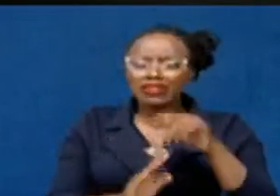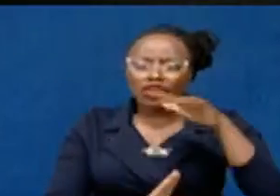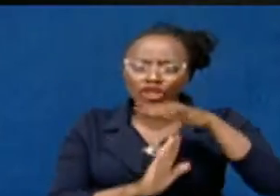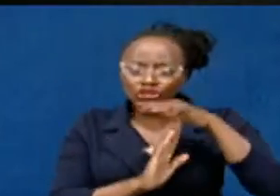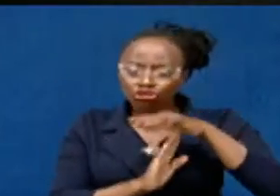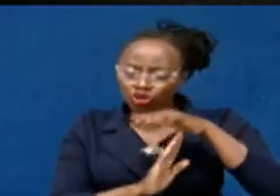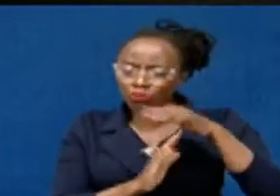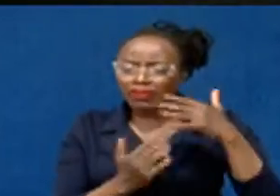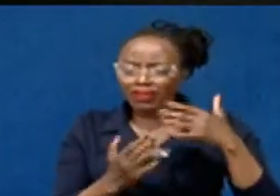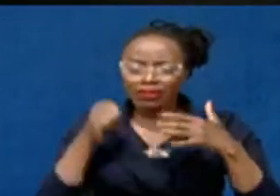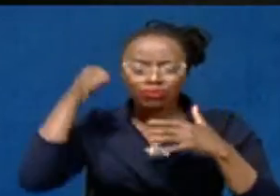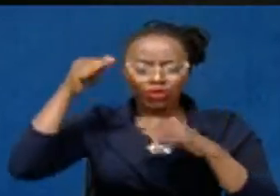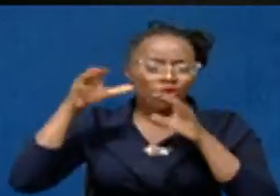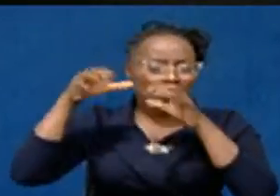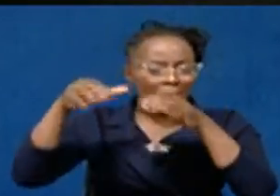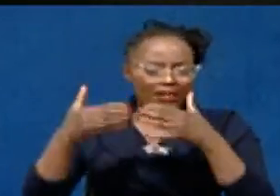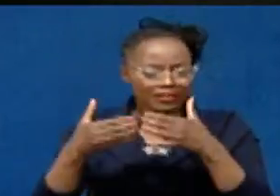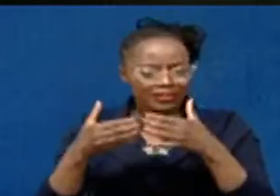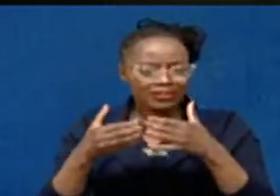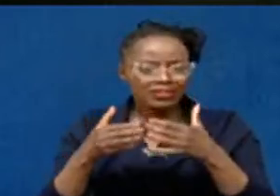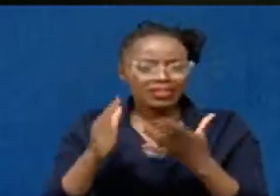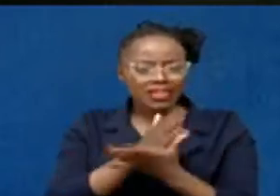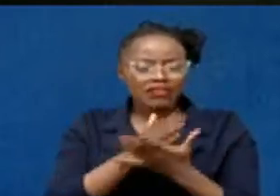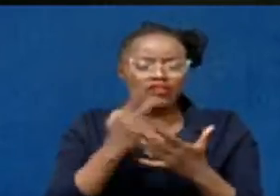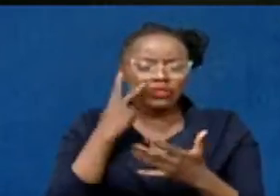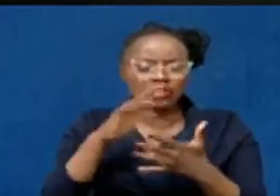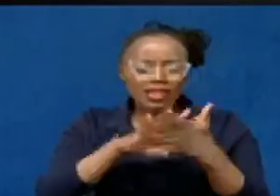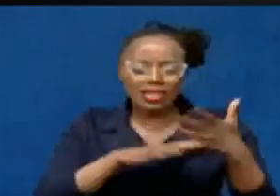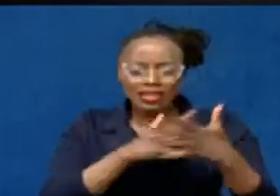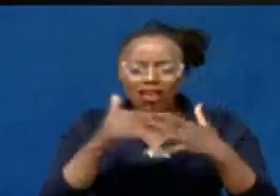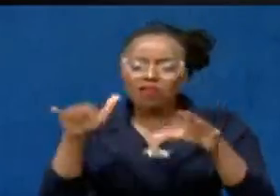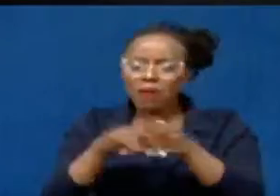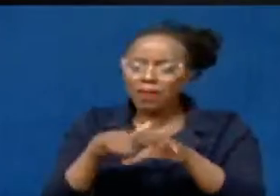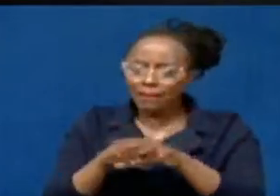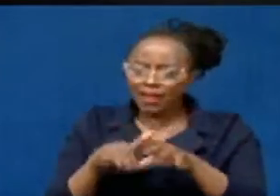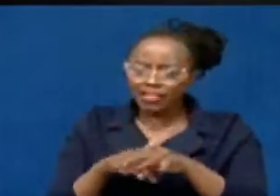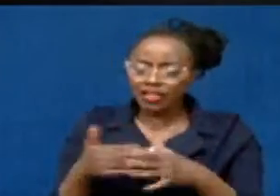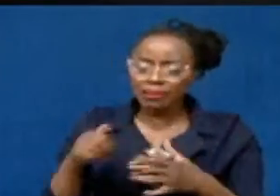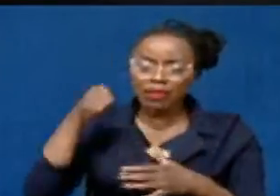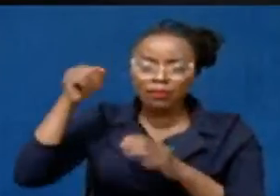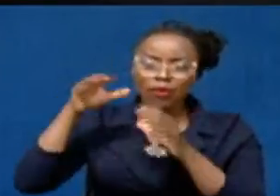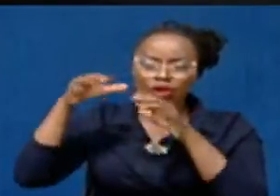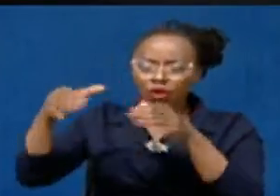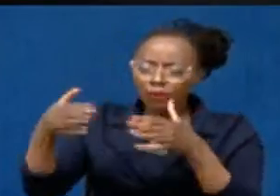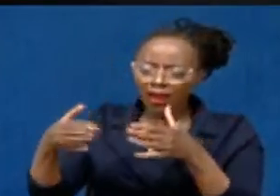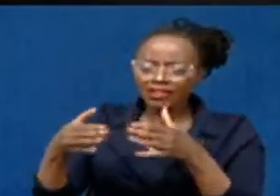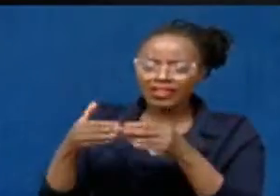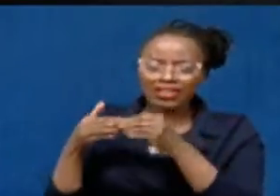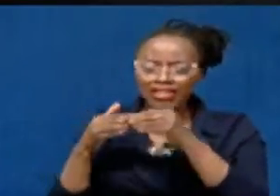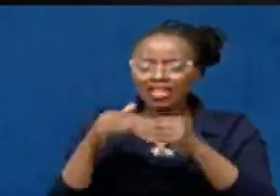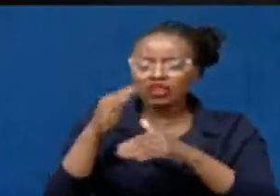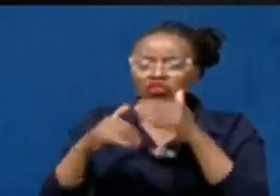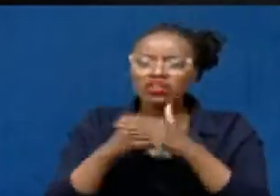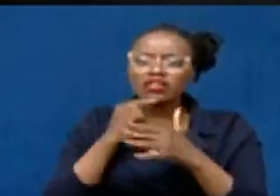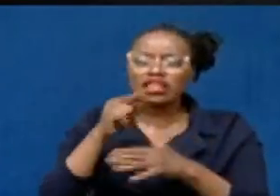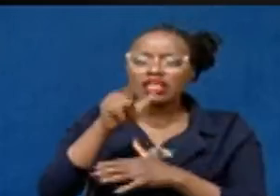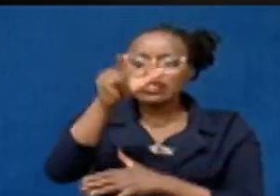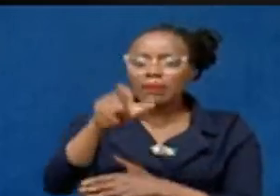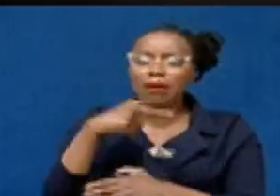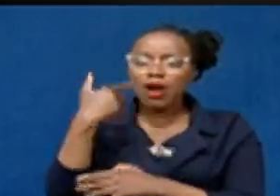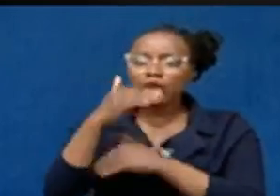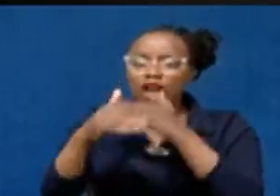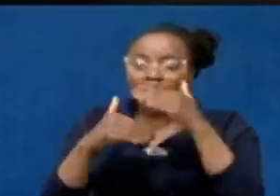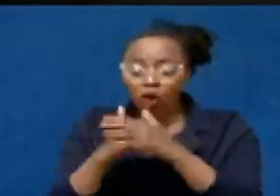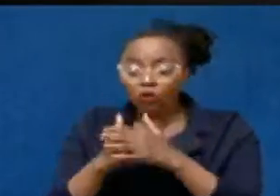party organ? Isn't this, you know, the place where you see the party structure, its membership, the party machinery, all of them saying this is who we are